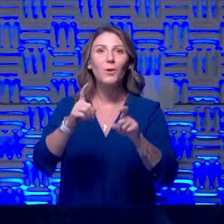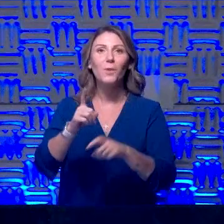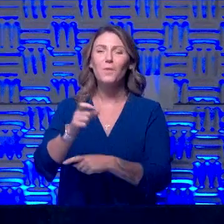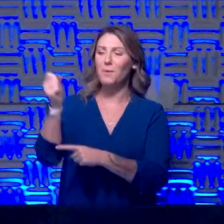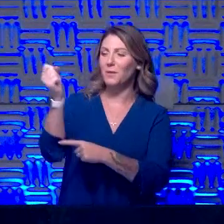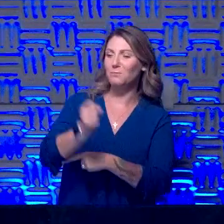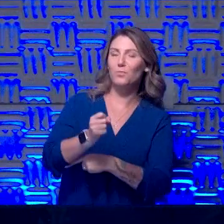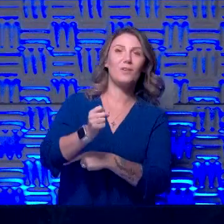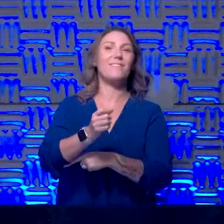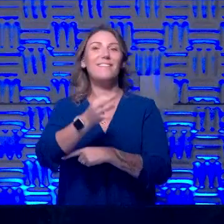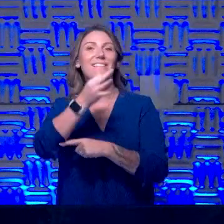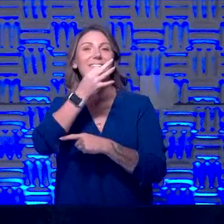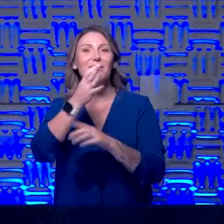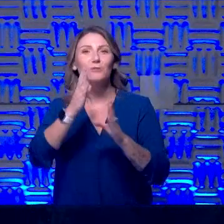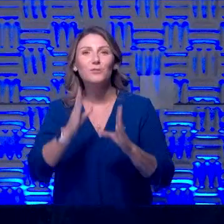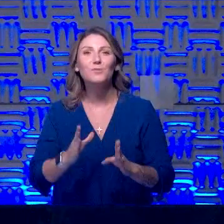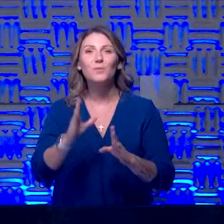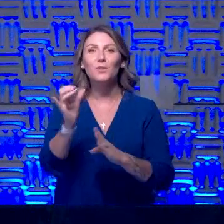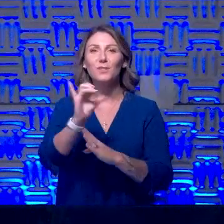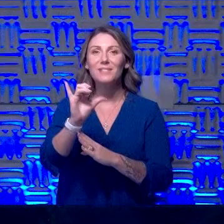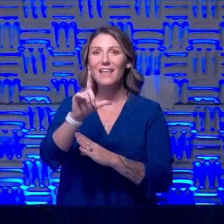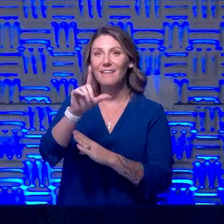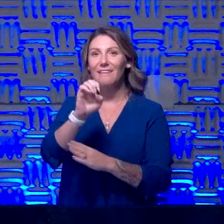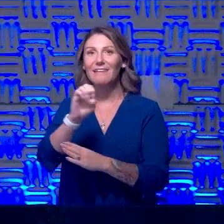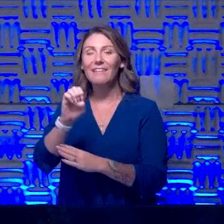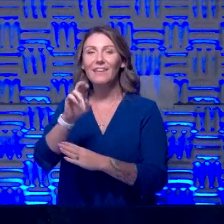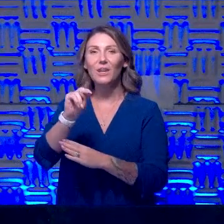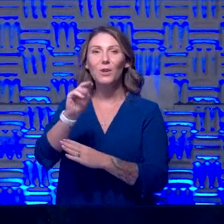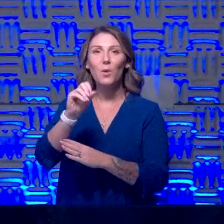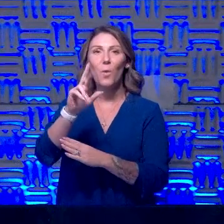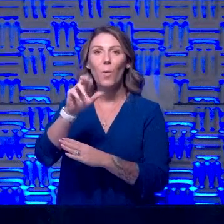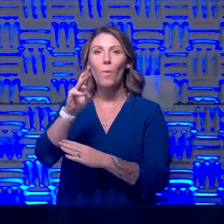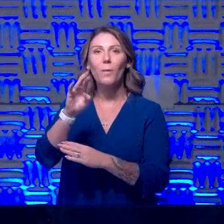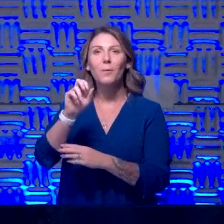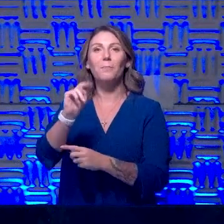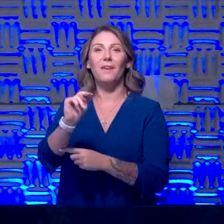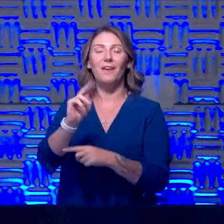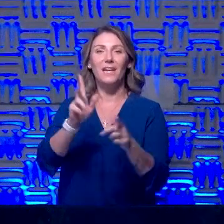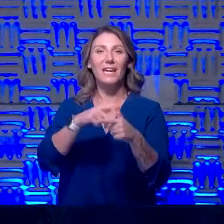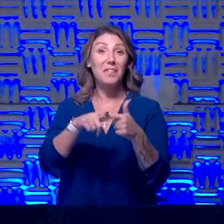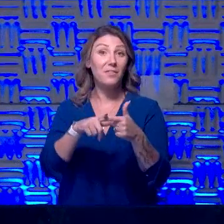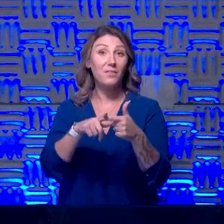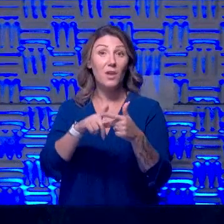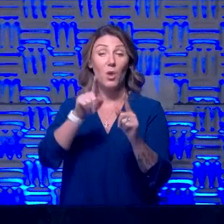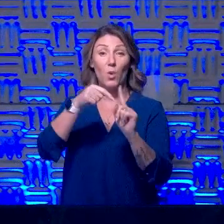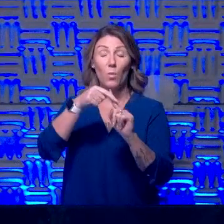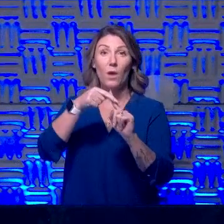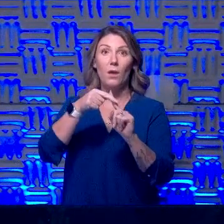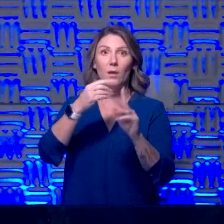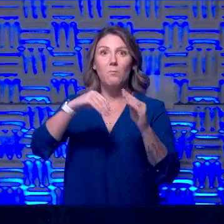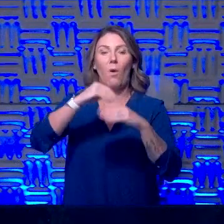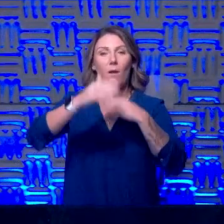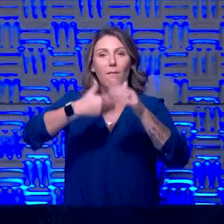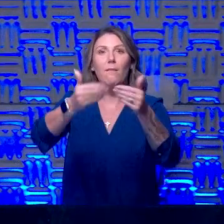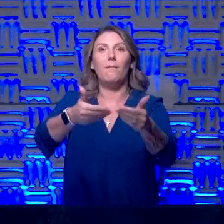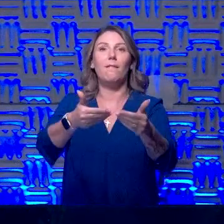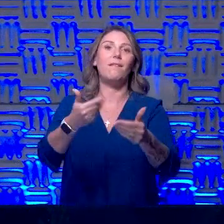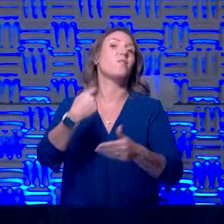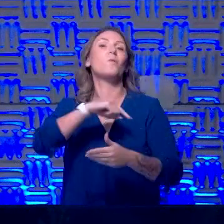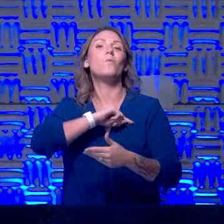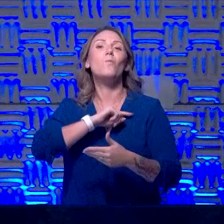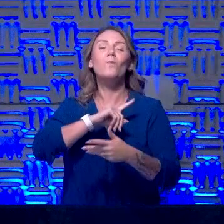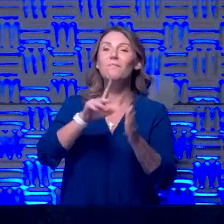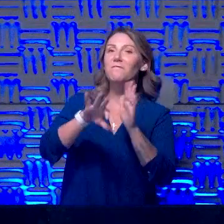experts to help us with those answers, like experts like Lee Norman. And then as it progressed, we also found experts to help us